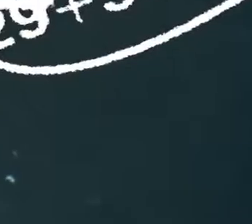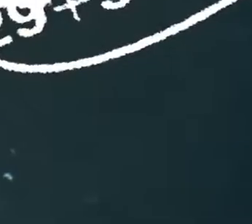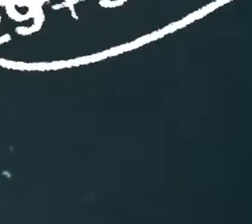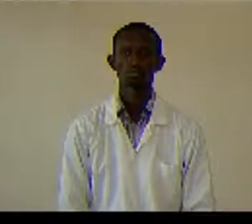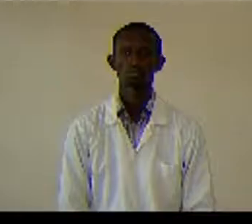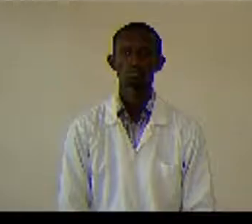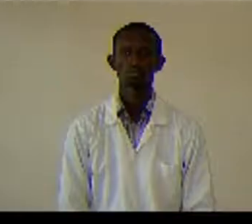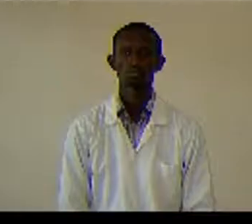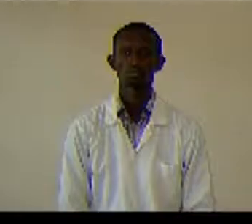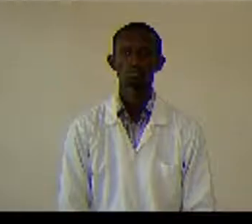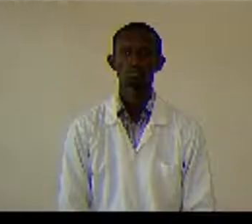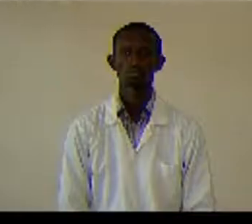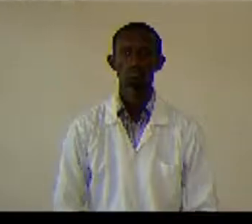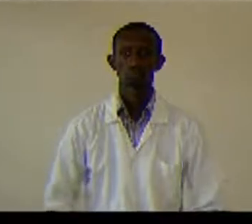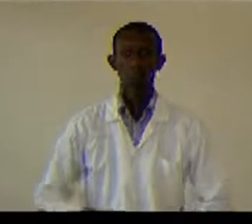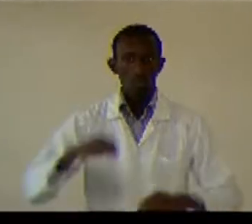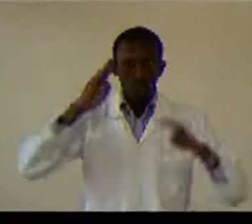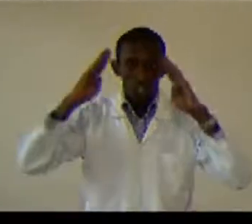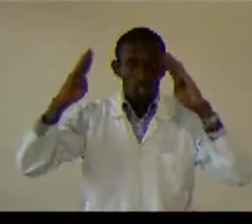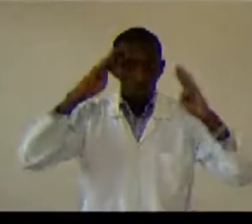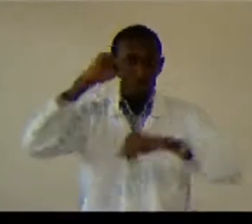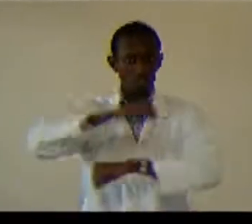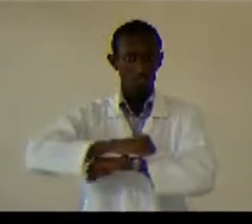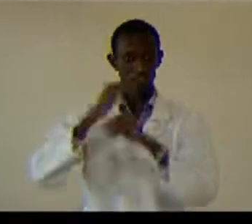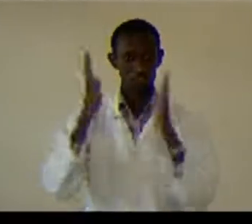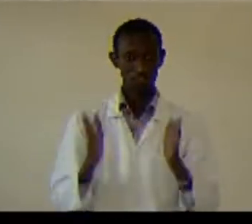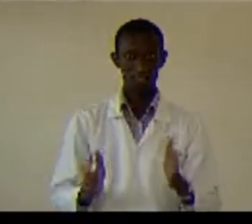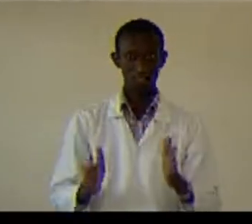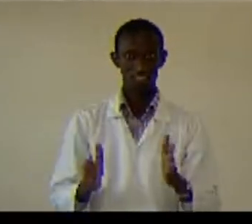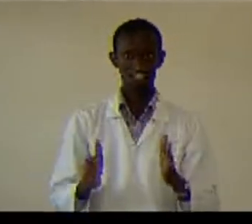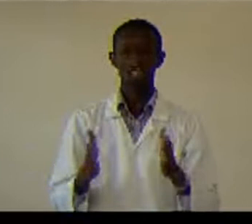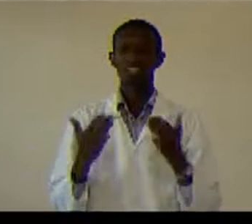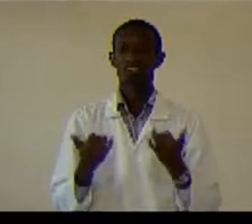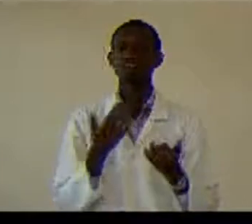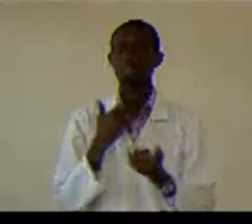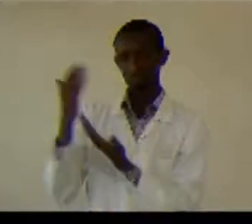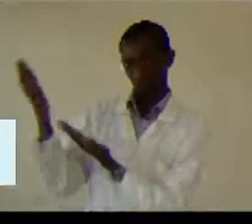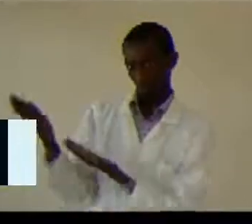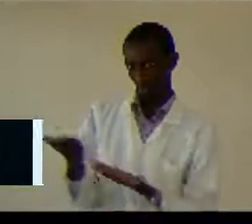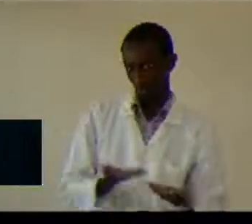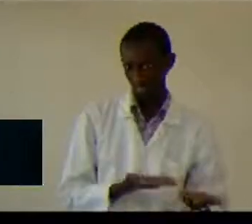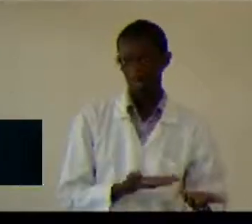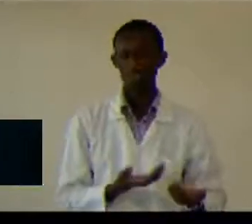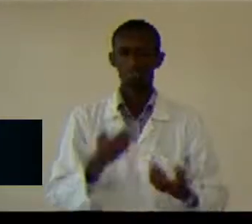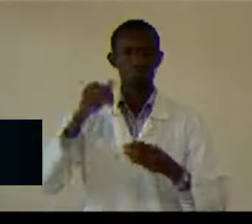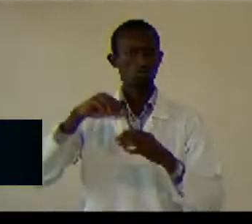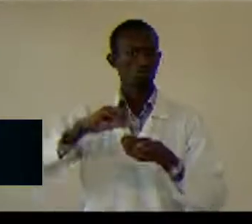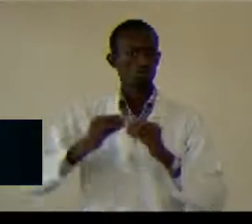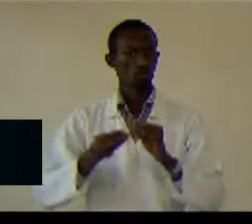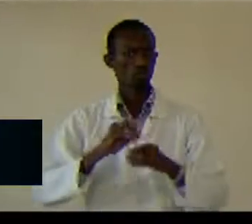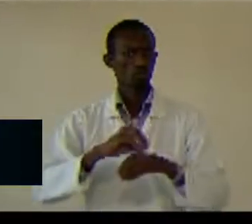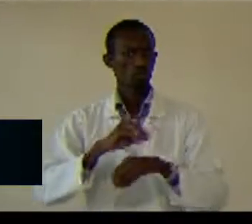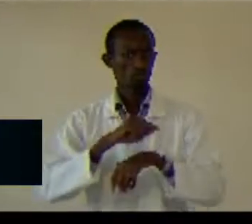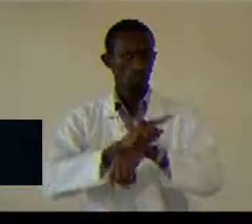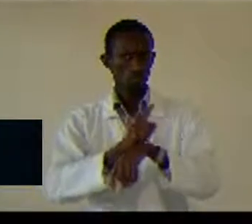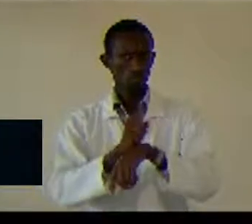Board. Hello, my dear wonderful students. I want to welcome you to yet another 30-minute session